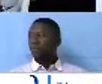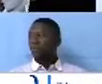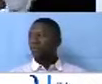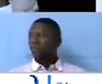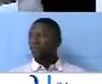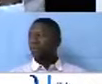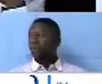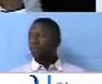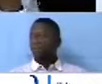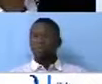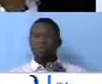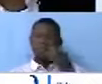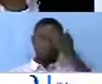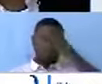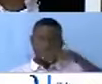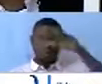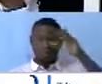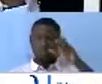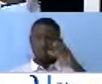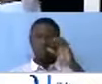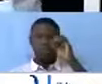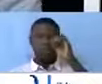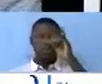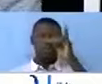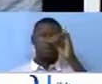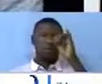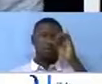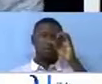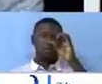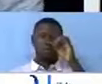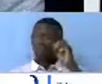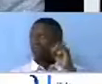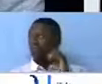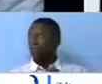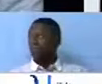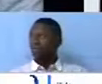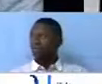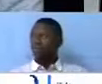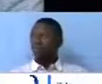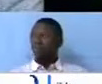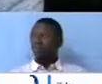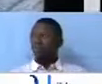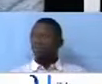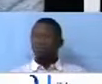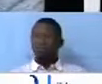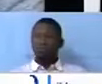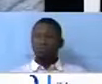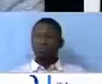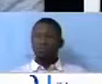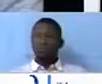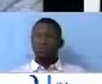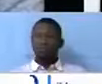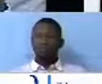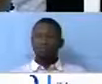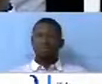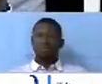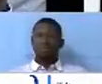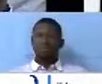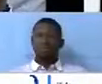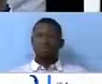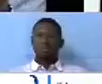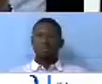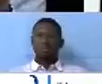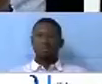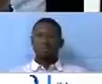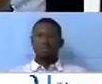Commissioner Odiko, Daldinus. Oh, the mic. Yeah. Oh, sorry. Can you stay with the statement that you're making? No comments on